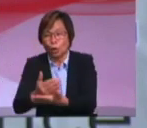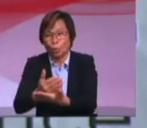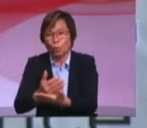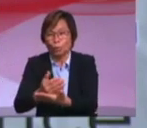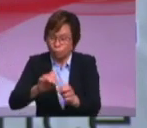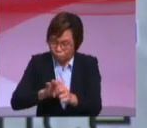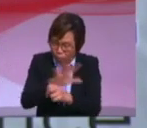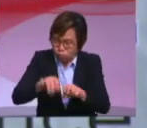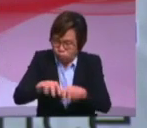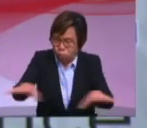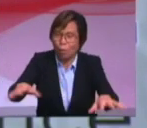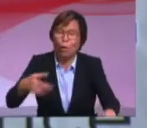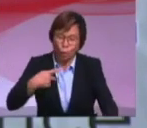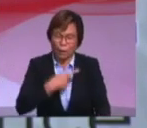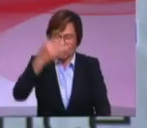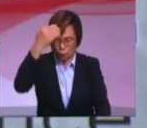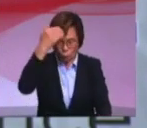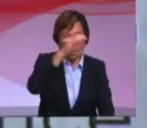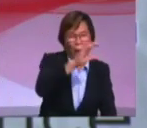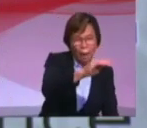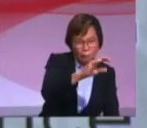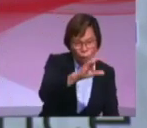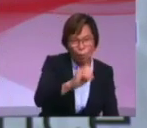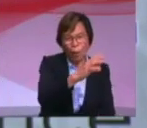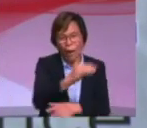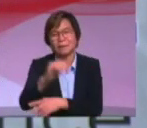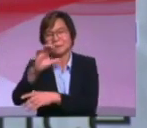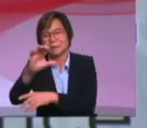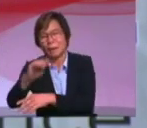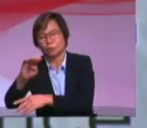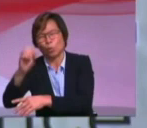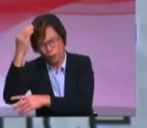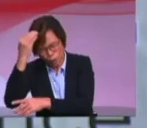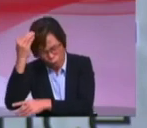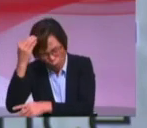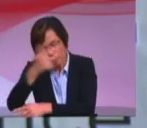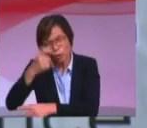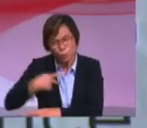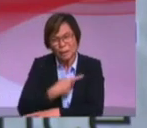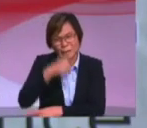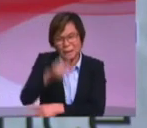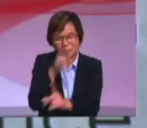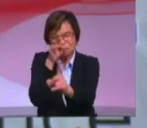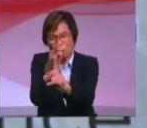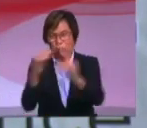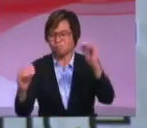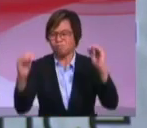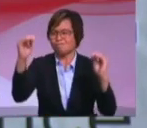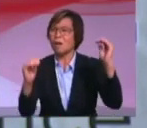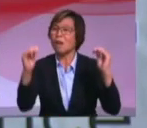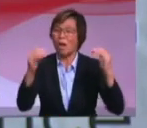importantly we do know the option of mco or cmco why because we need to strike the right balance